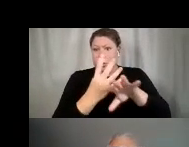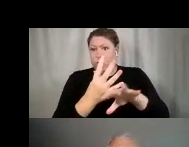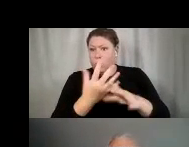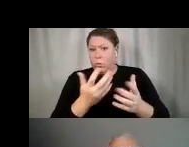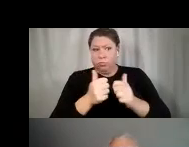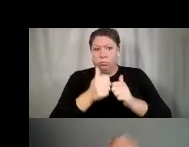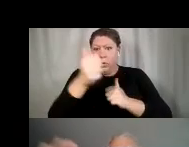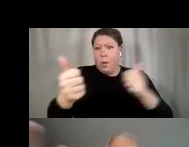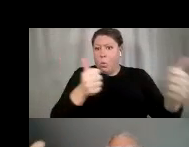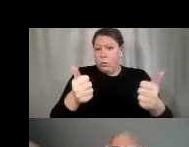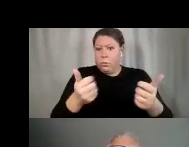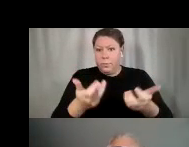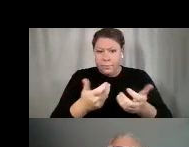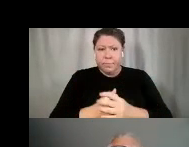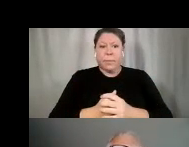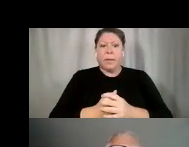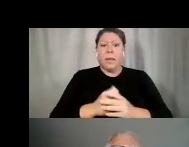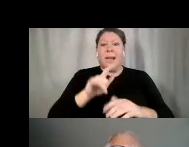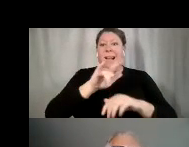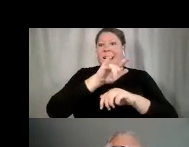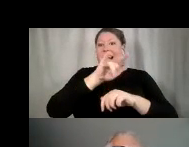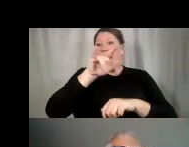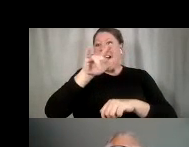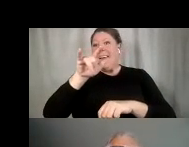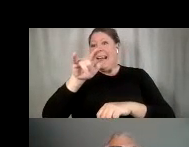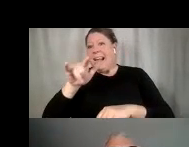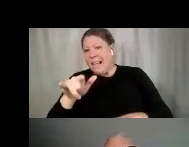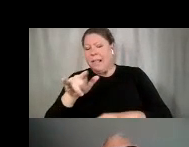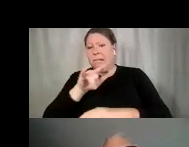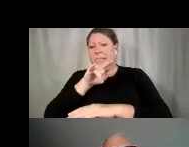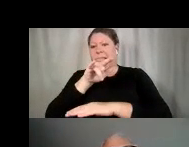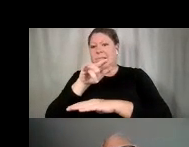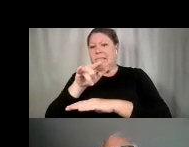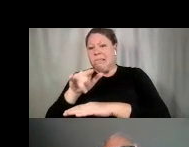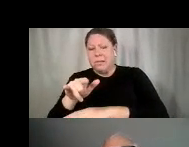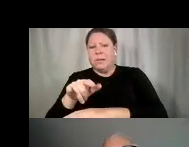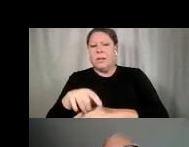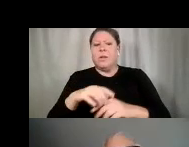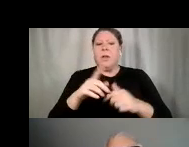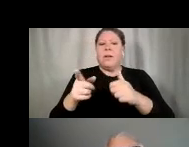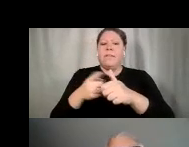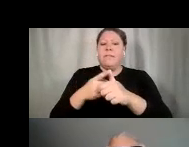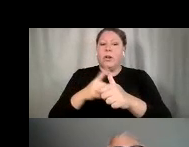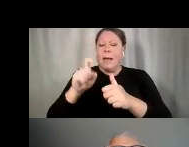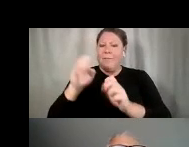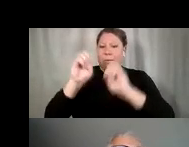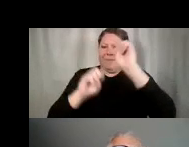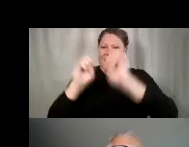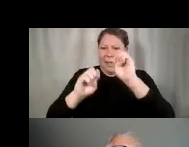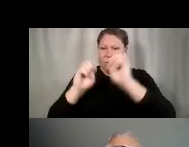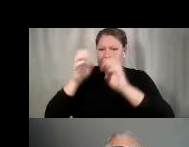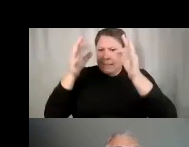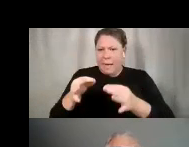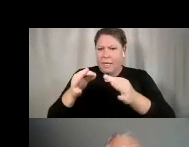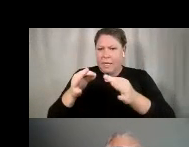start to descend toward our destination, we take the steps. We need to evaluate and decide which of these